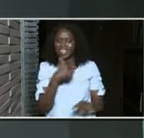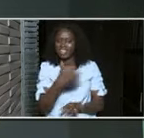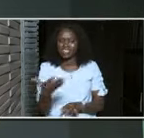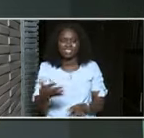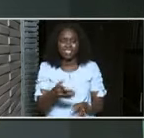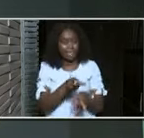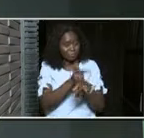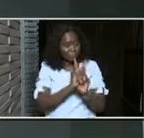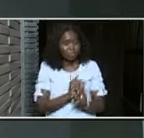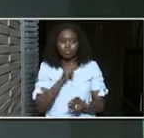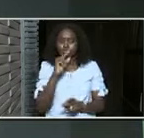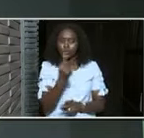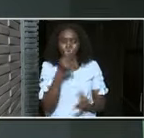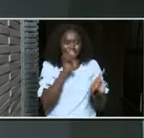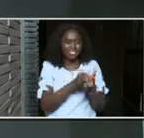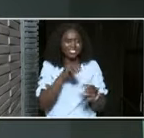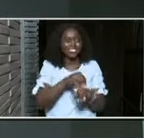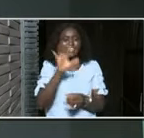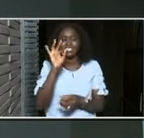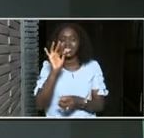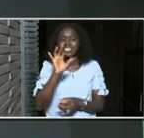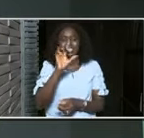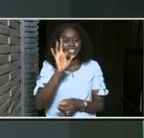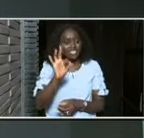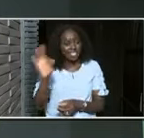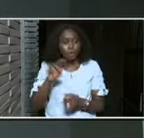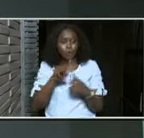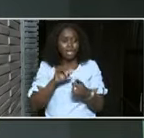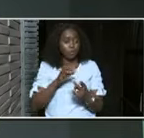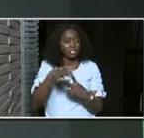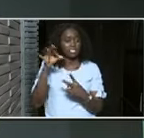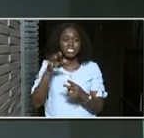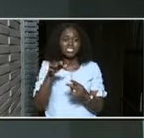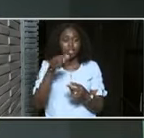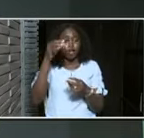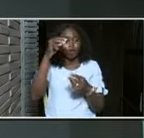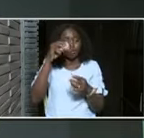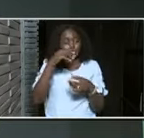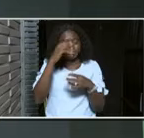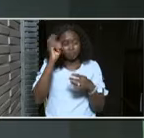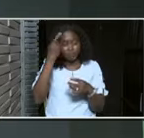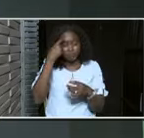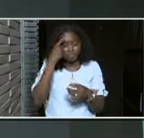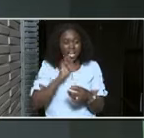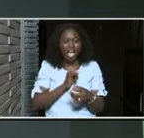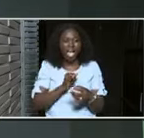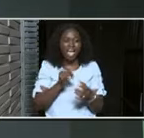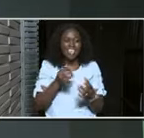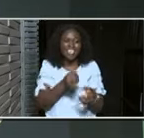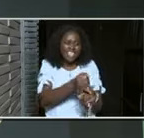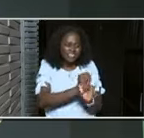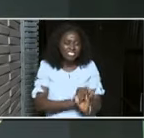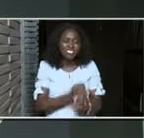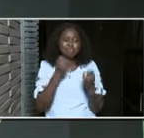in 1999, when I was elected as governor, I inherited a lot of debt, which I paid